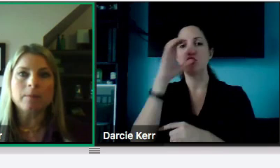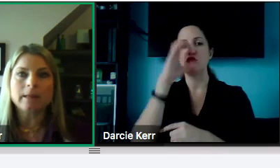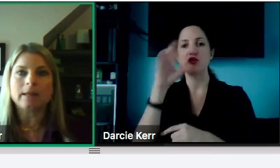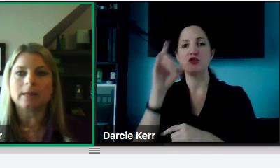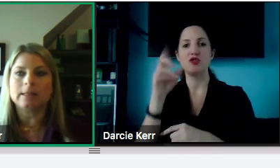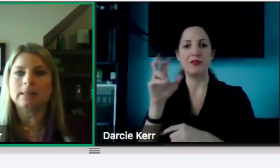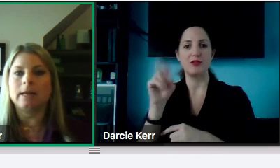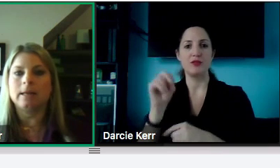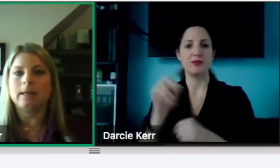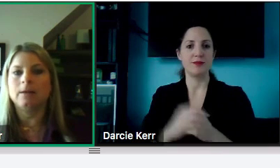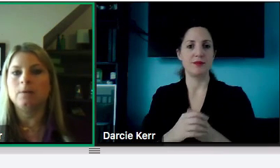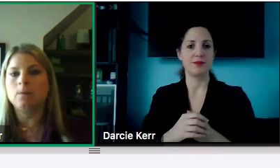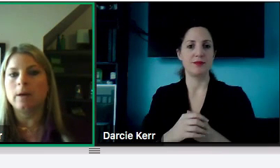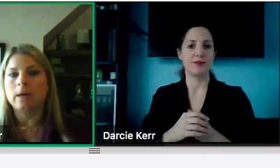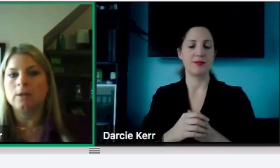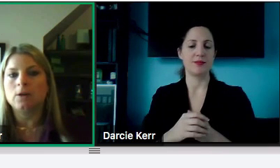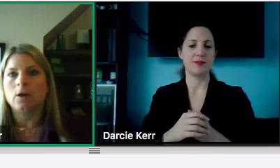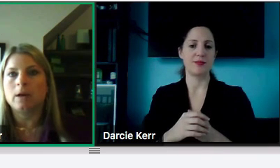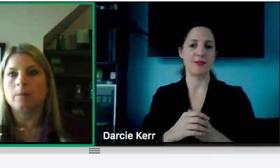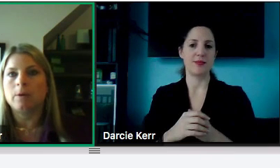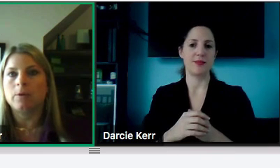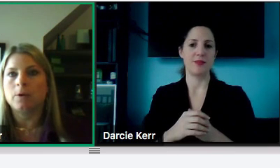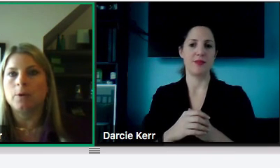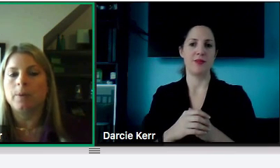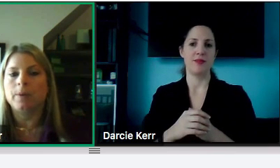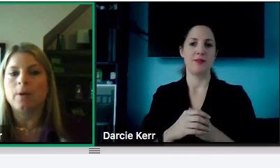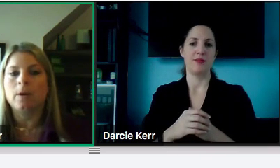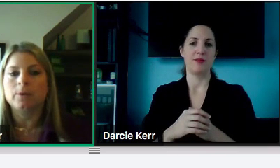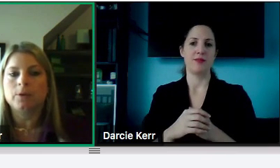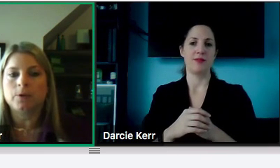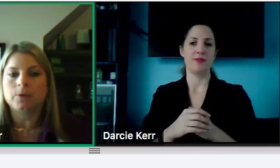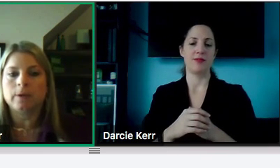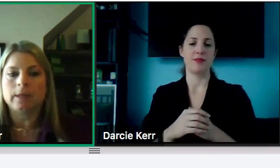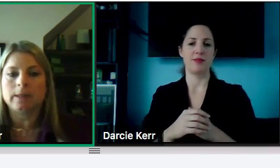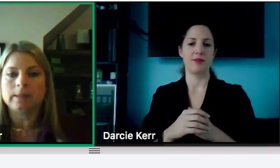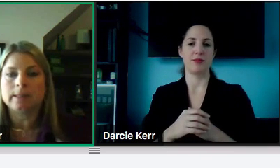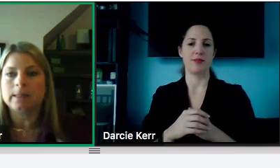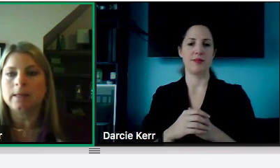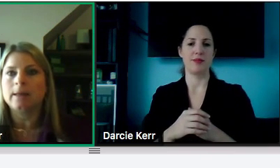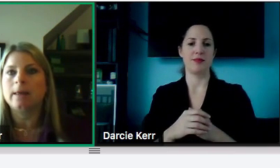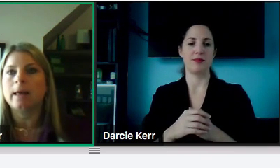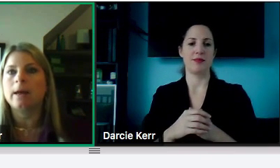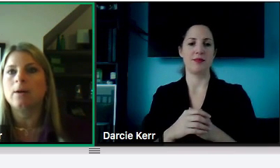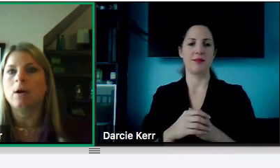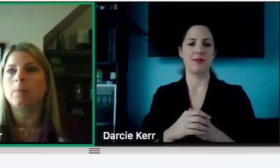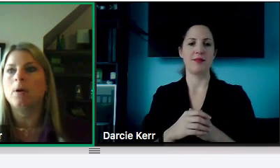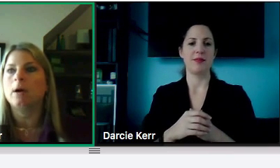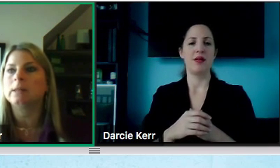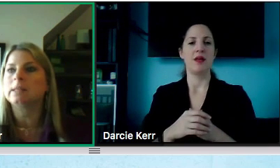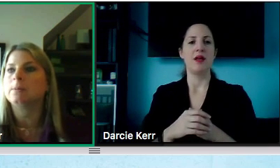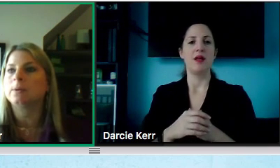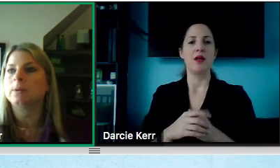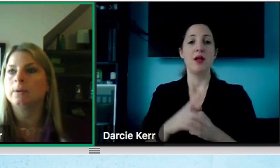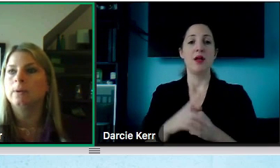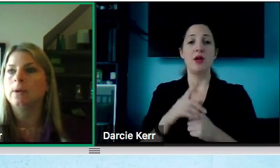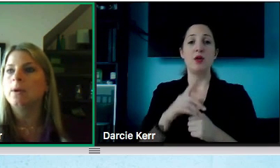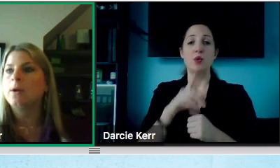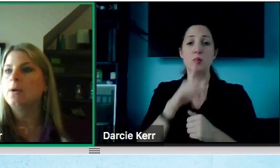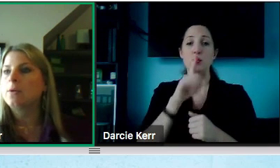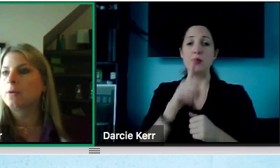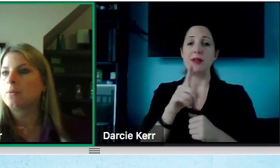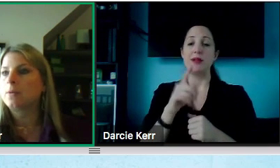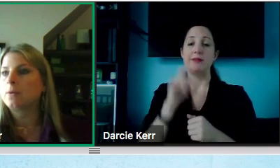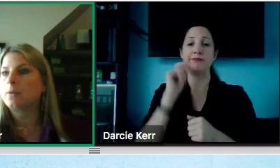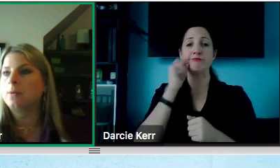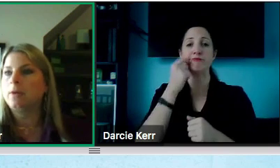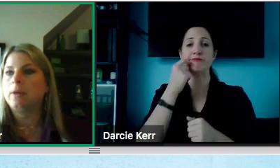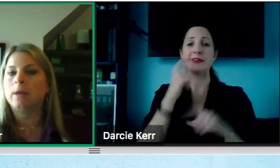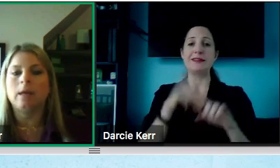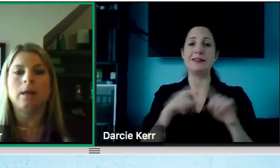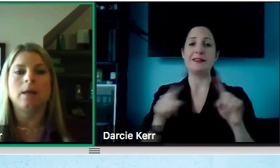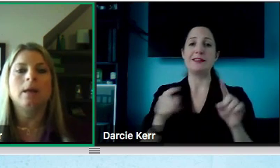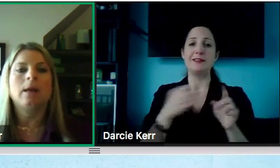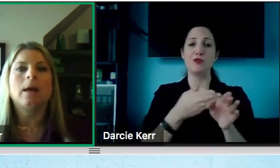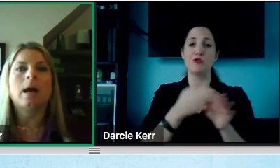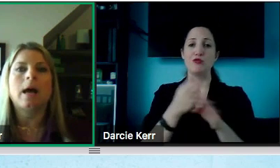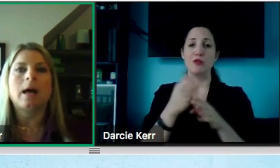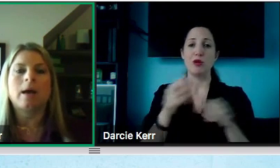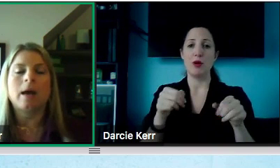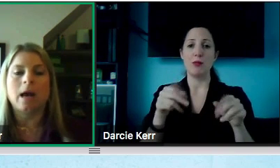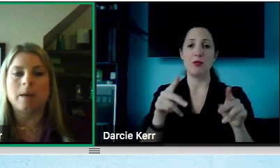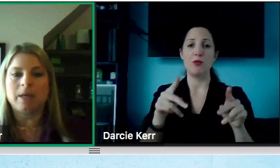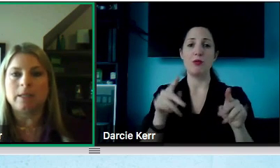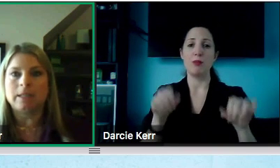I get really excited when I talk about the career opportunities that are possible through